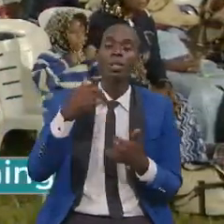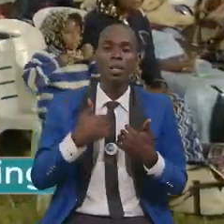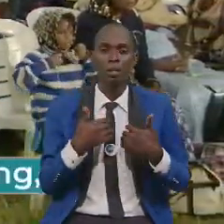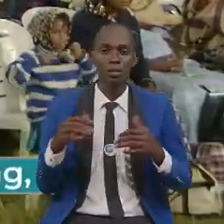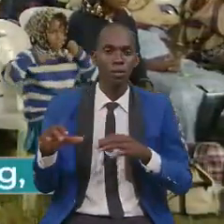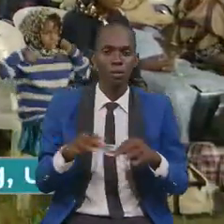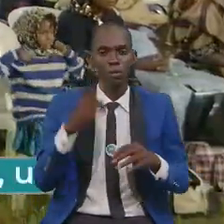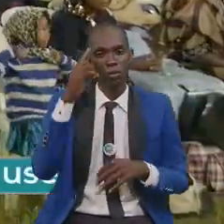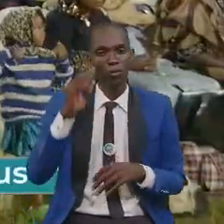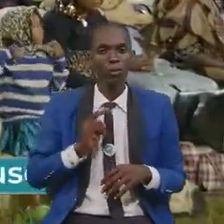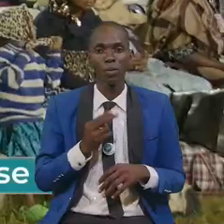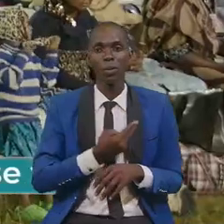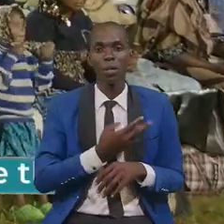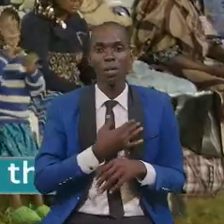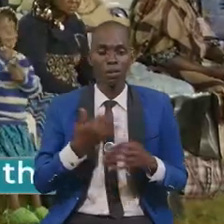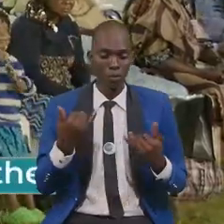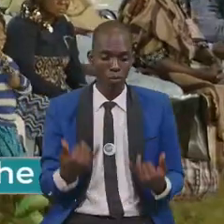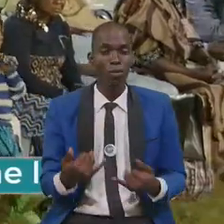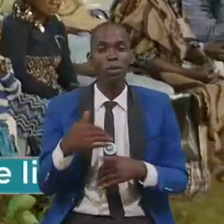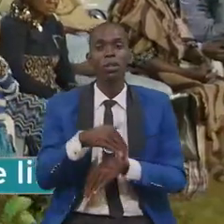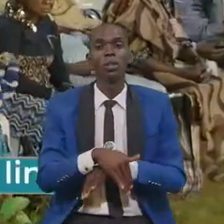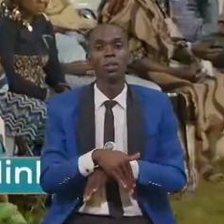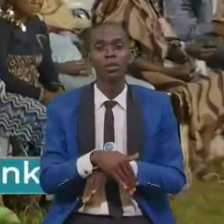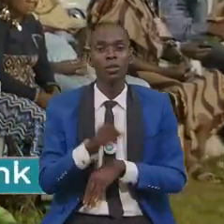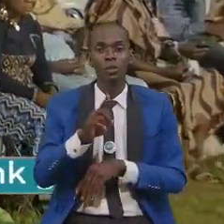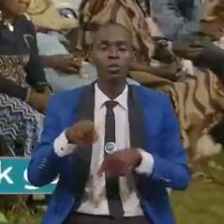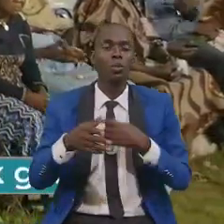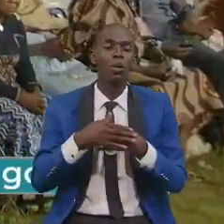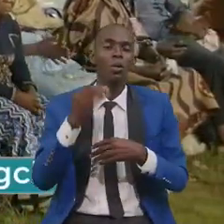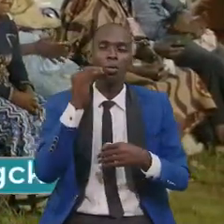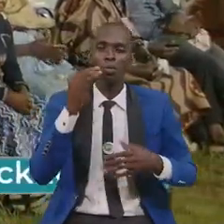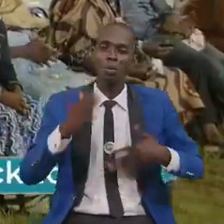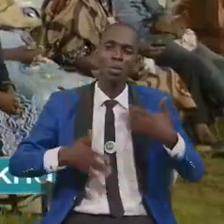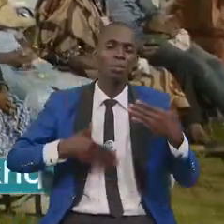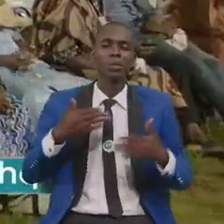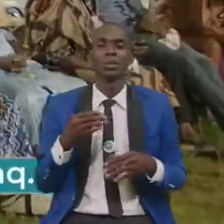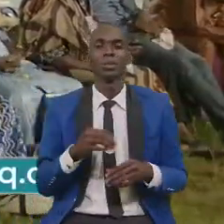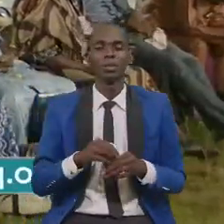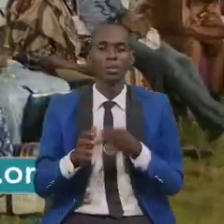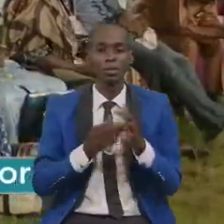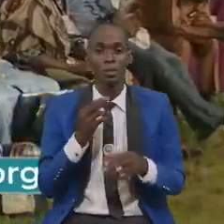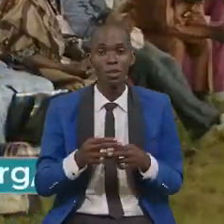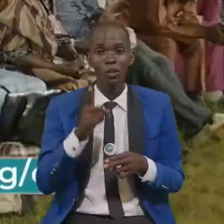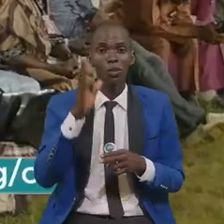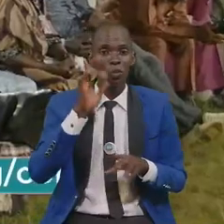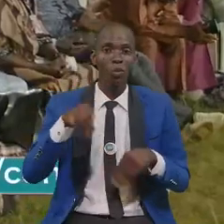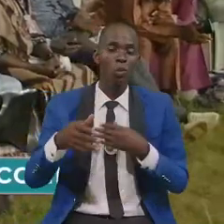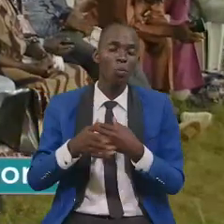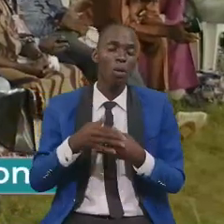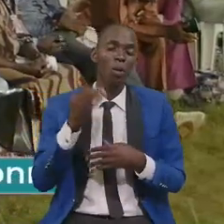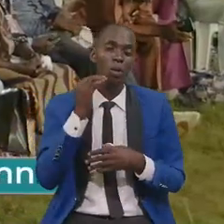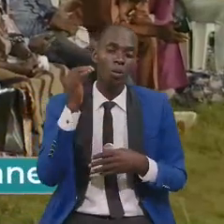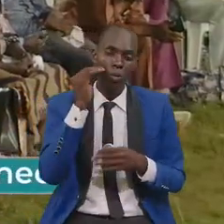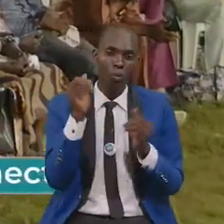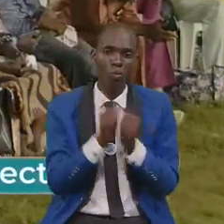and tonight you go home rejoicing. You go home, you leave this ground with your own